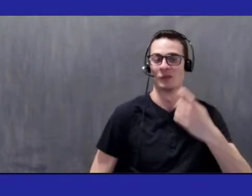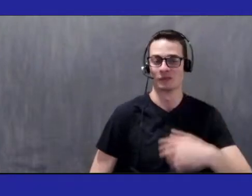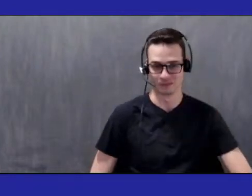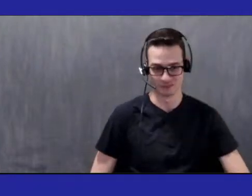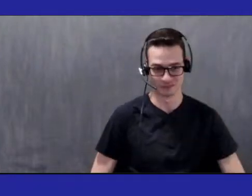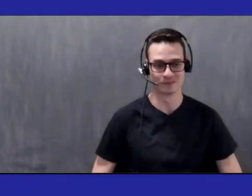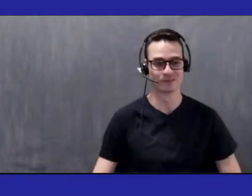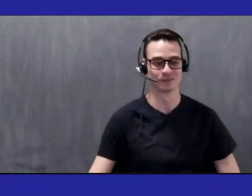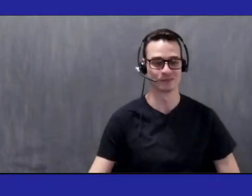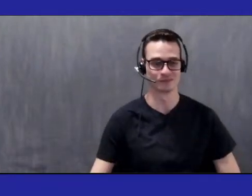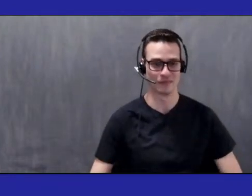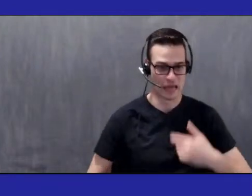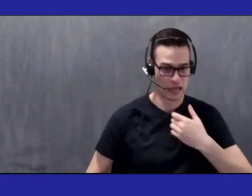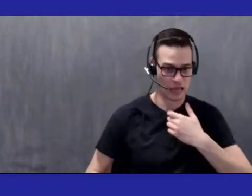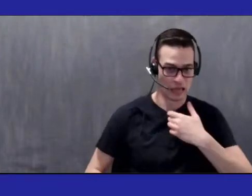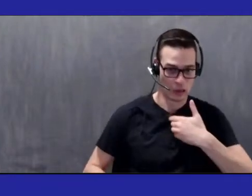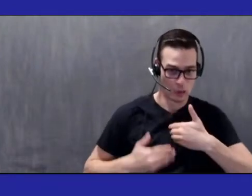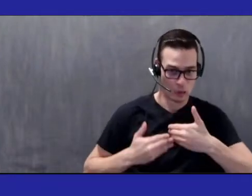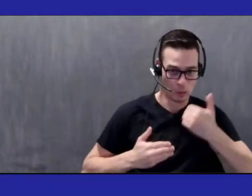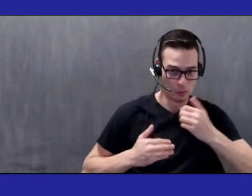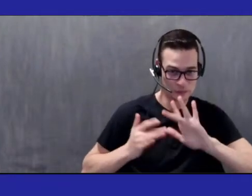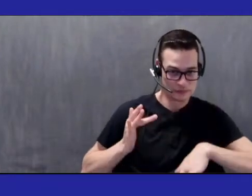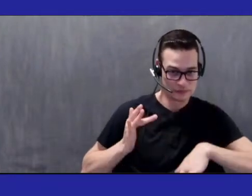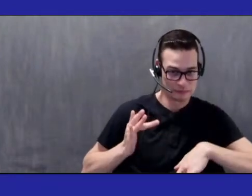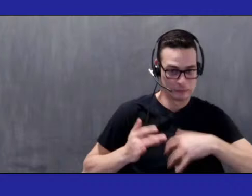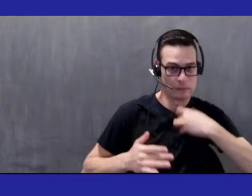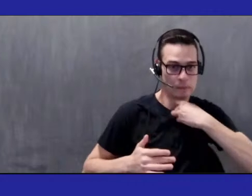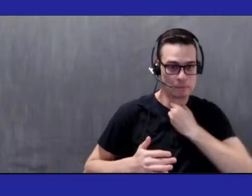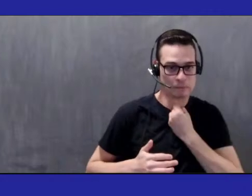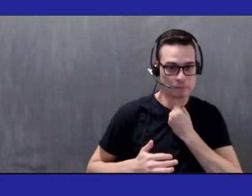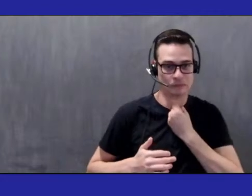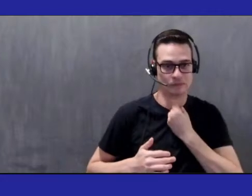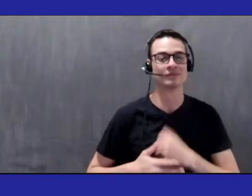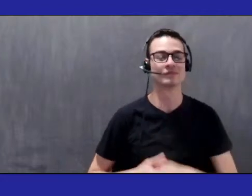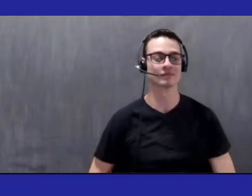just gonna skip over you. So sorry. Next is an update from the